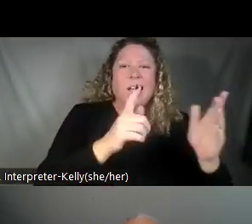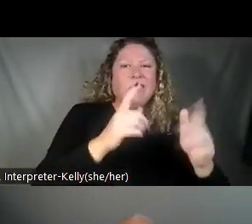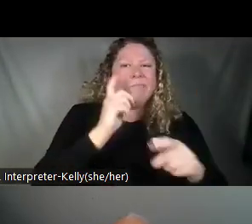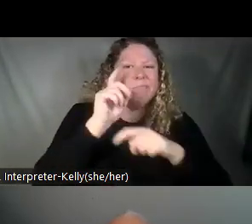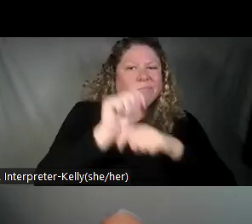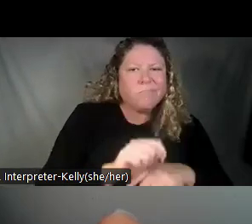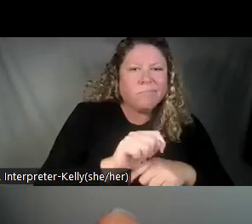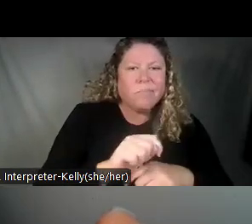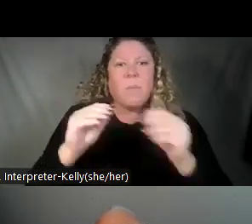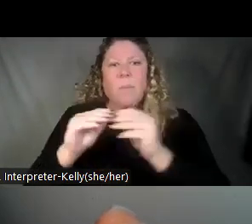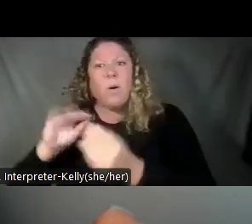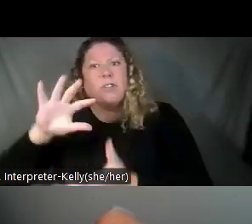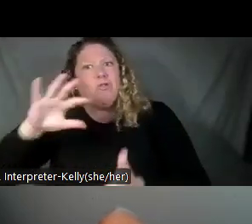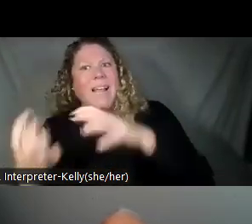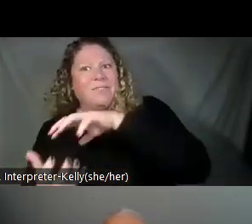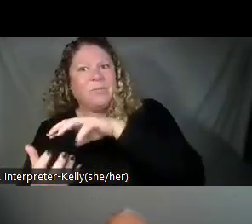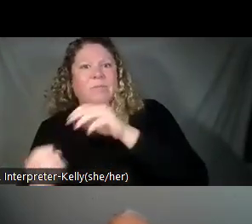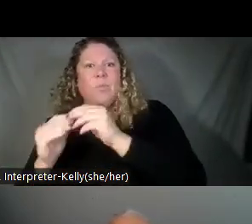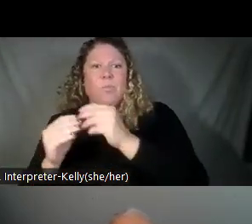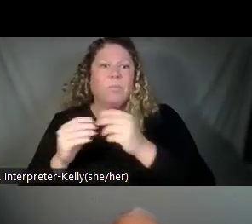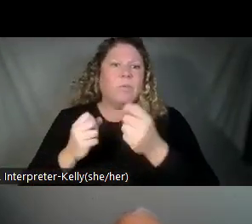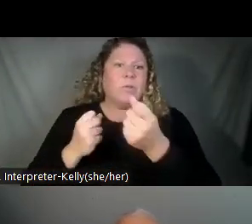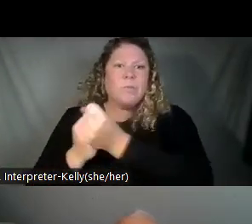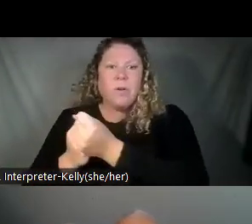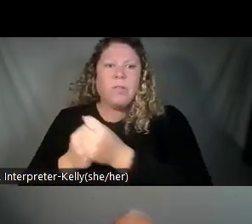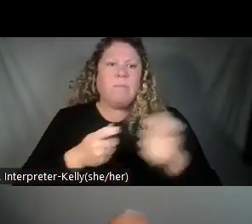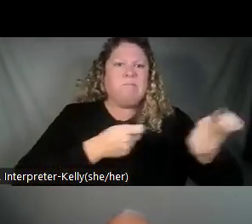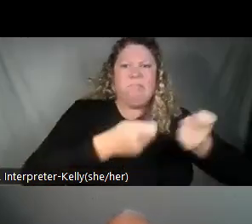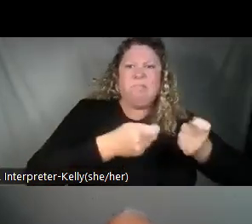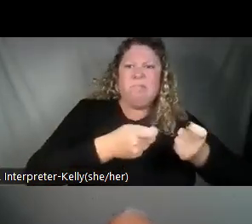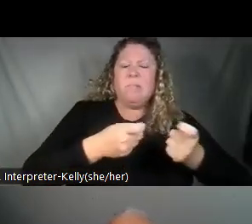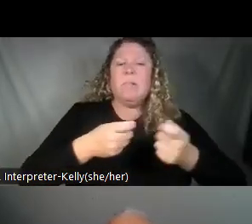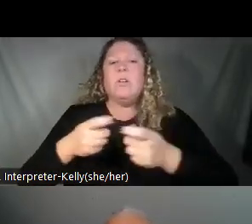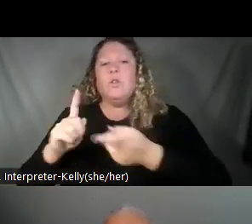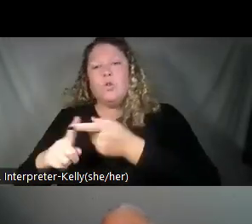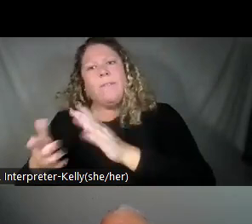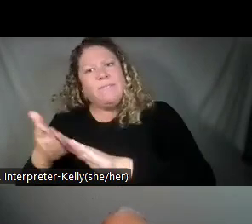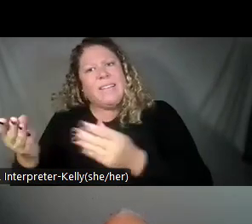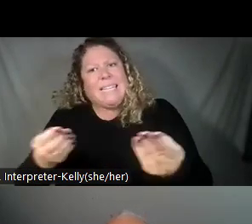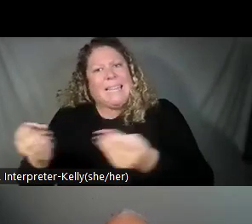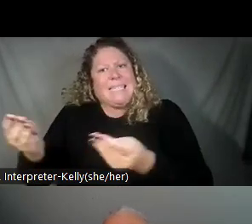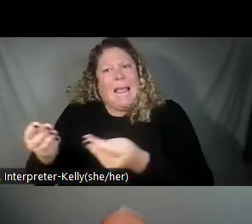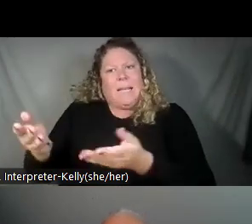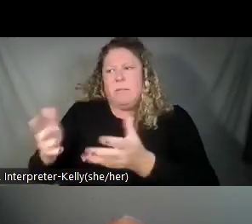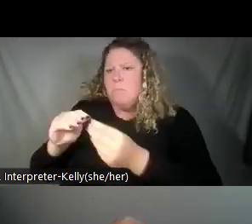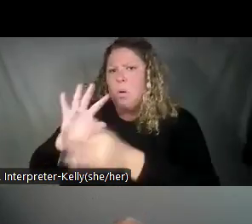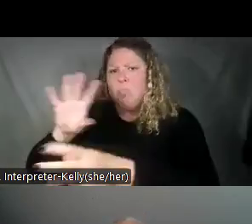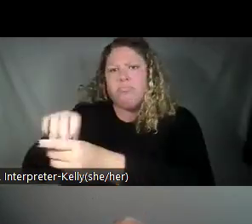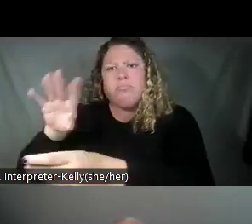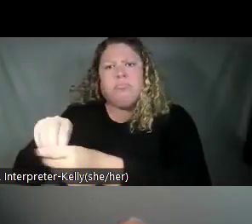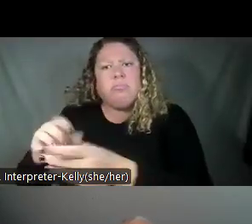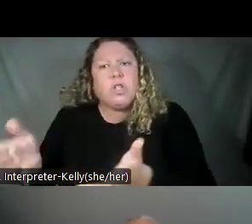be more transformational, be more supportive, from control to facilitate, be more engaging and be more